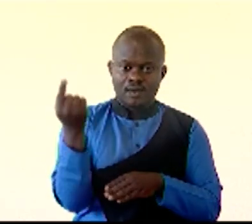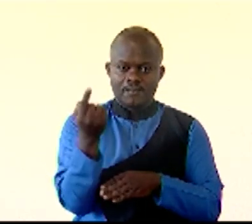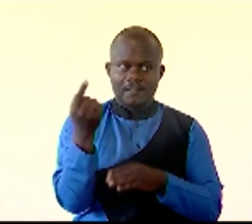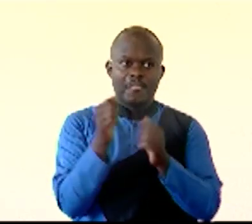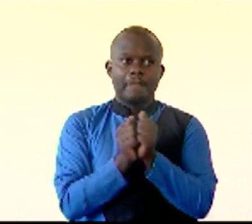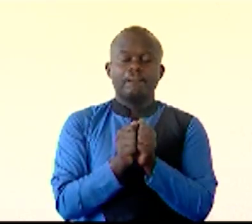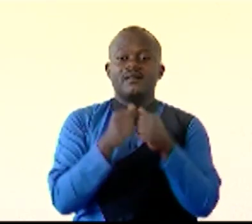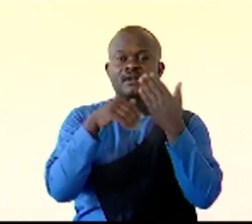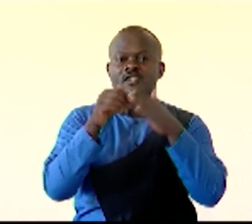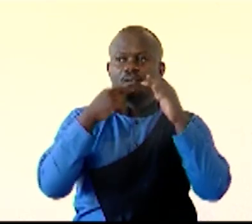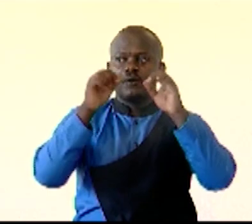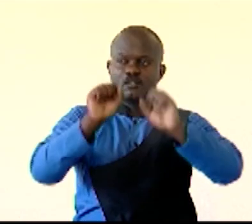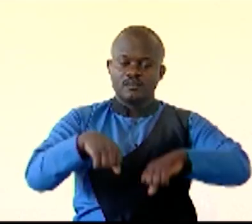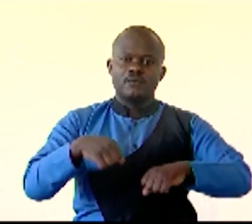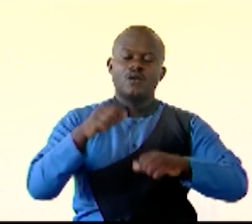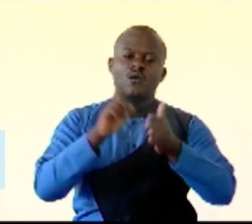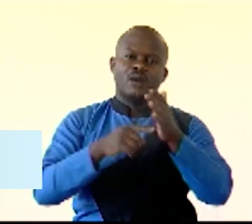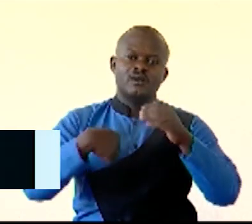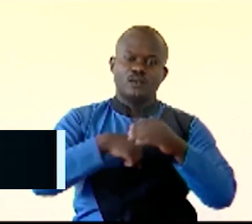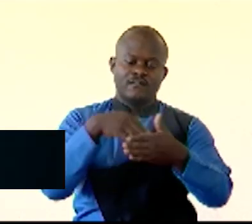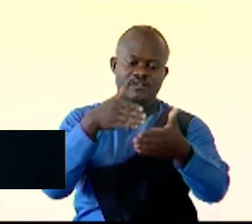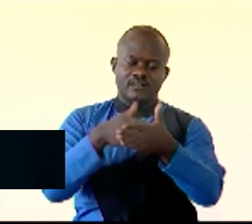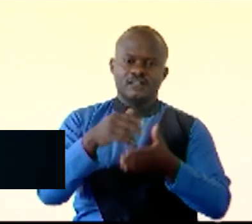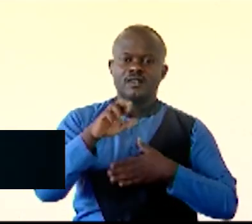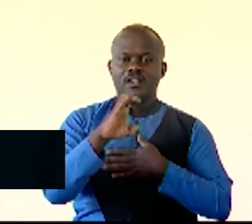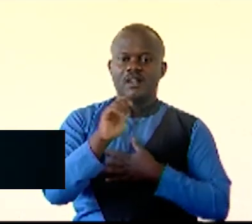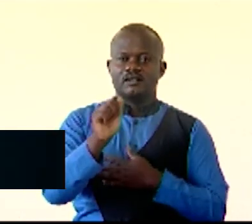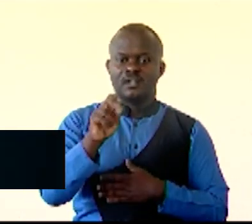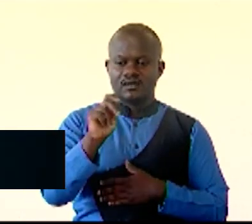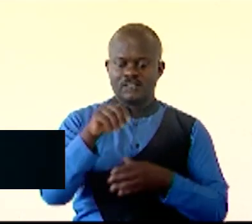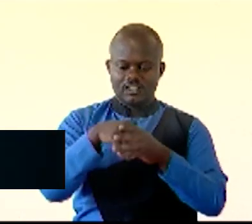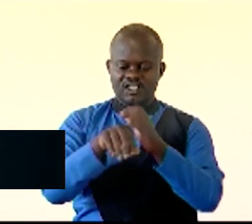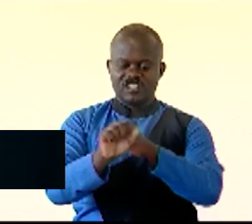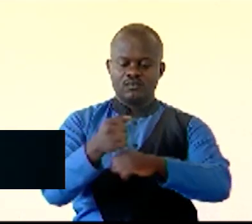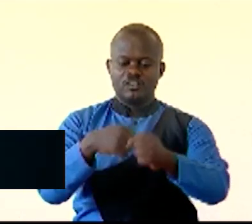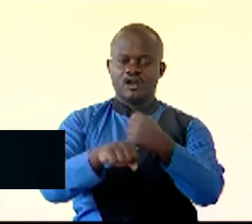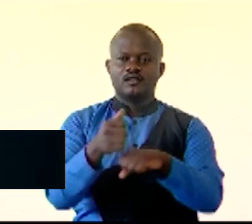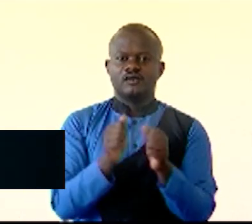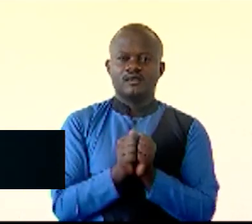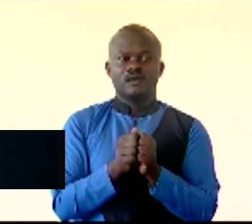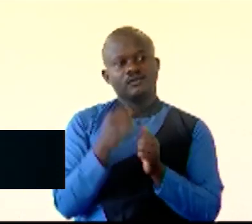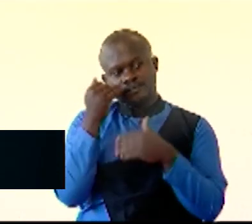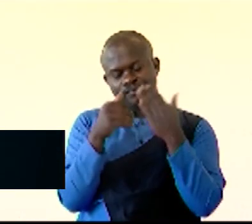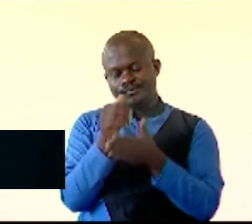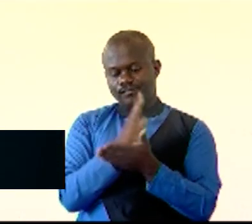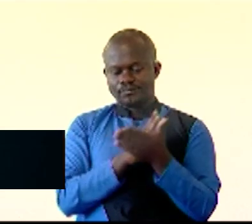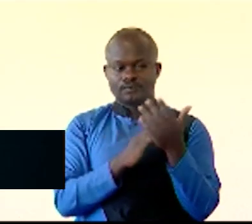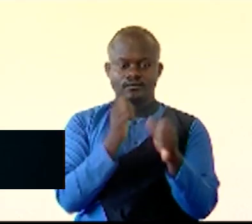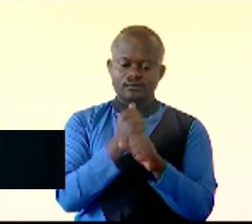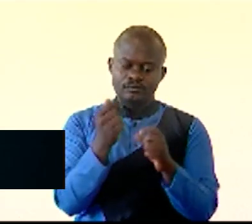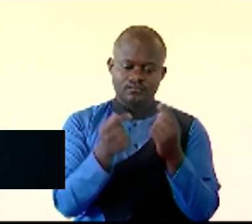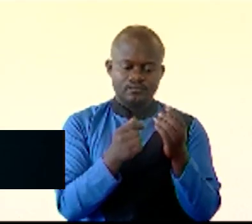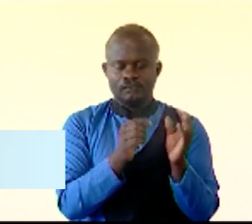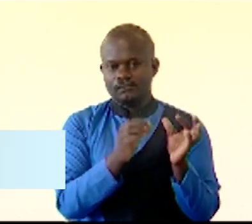it's possible to have what we call a limiting reactant in a reaction. So when you have that type of reaction, you should